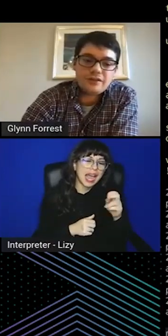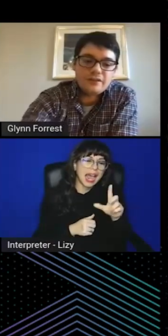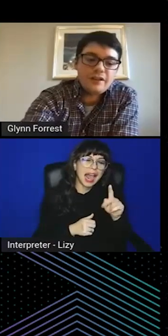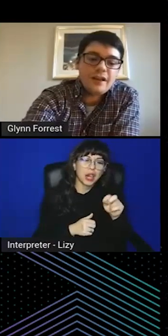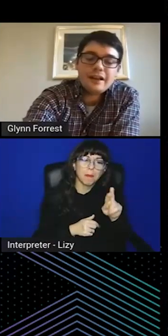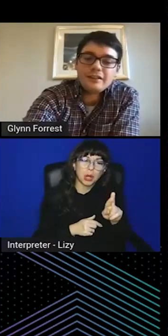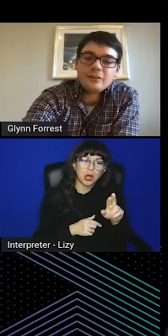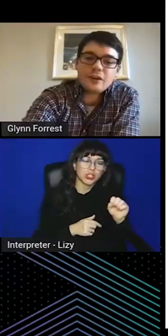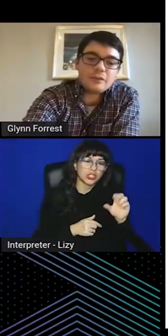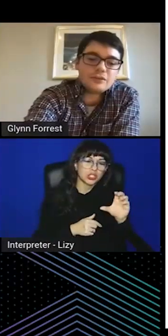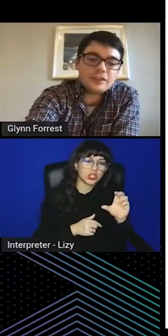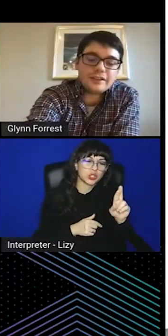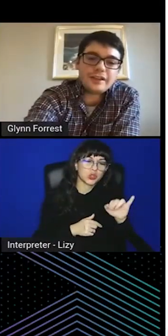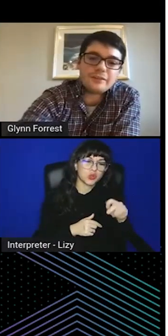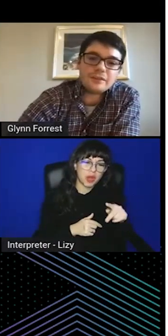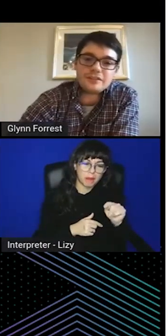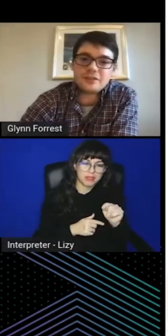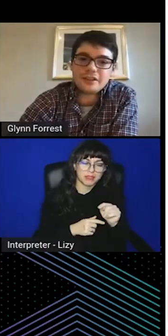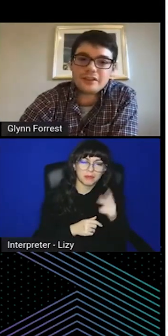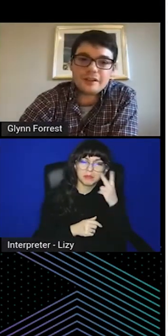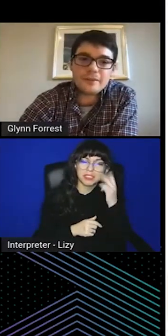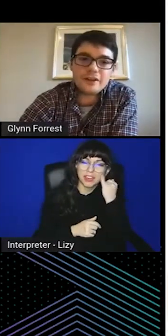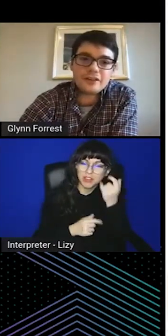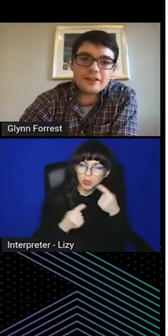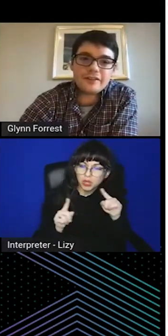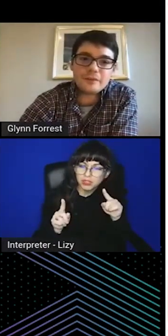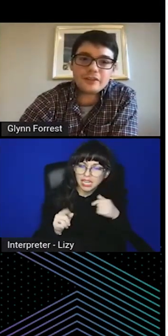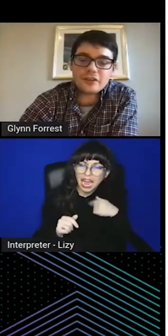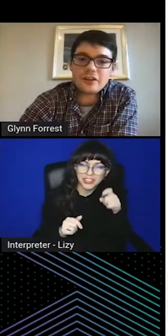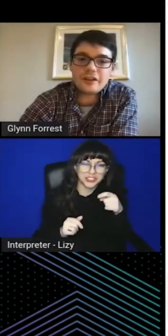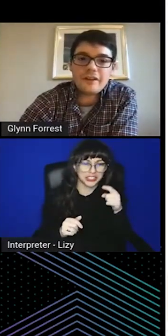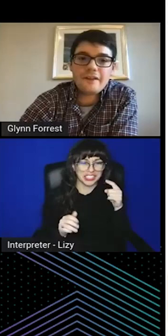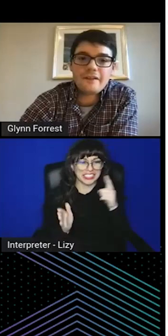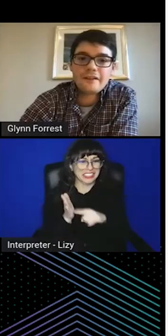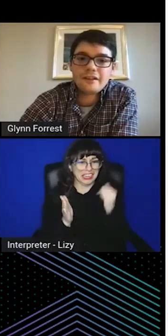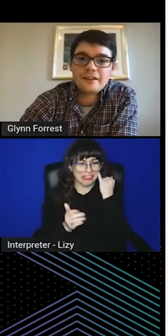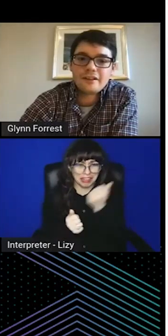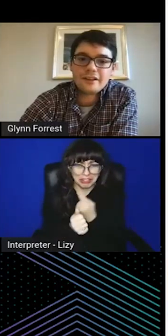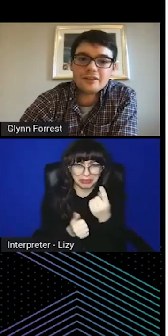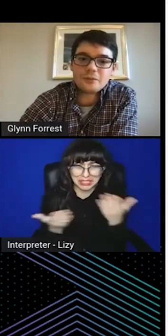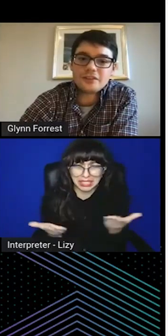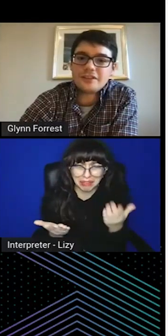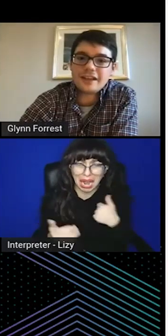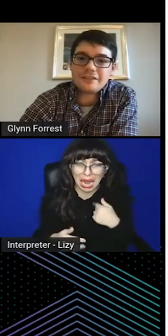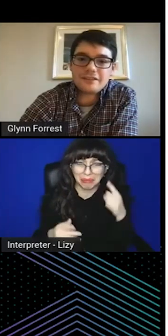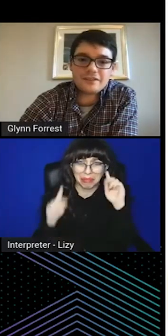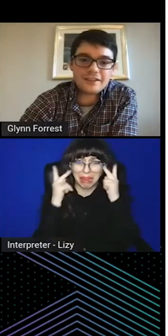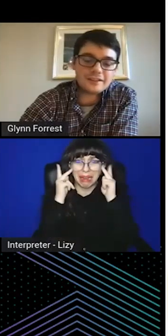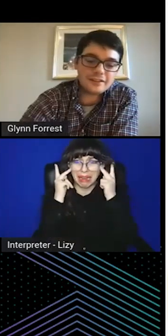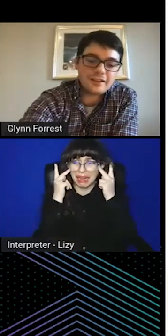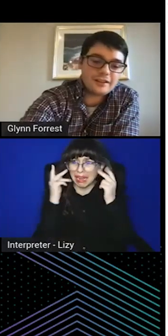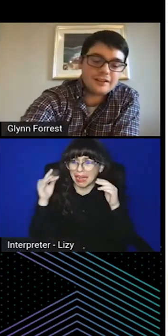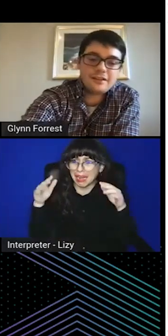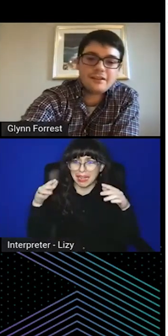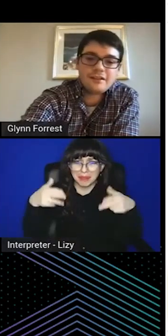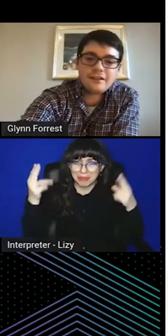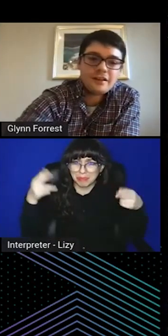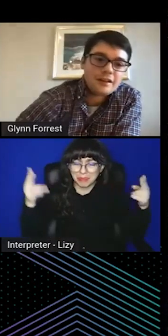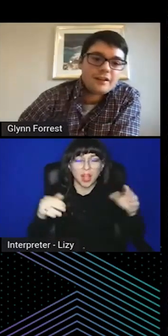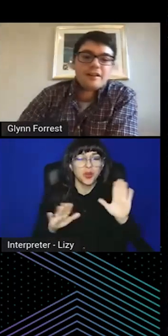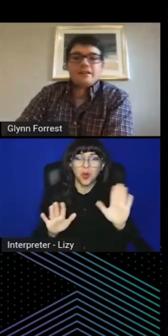works. I'll tell you what, I will check that everybody's still here. I'm paranoid that everybody's gone. Yes, we're still live. Fantastic.